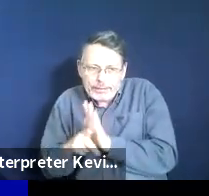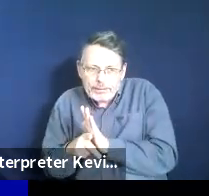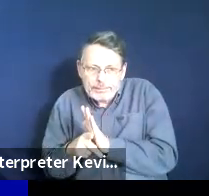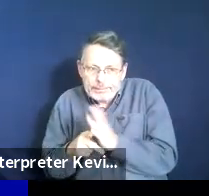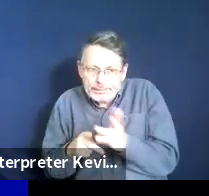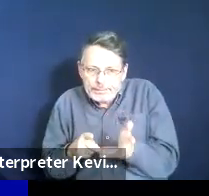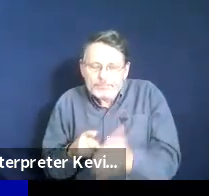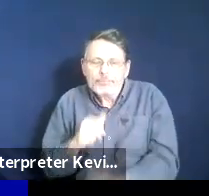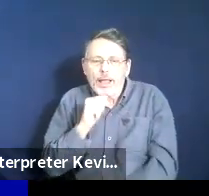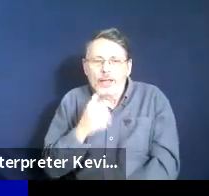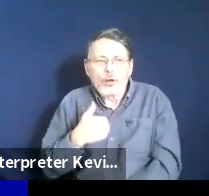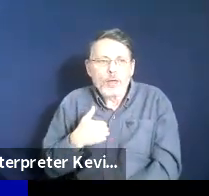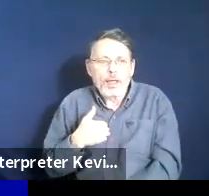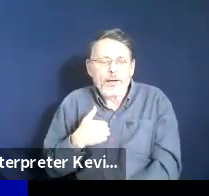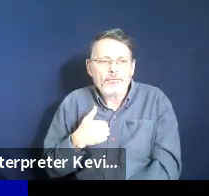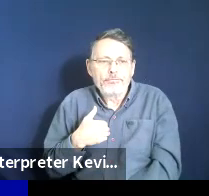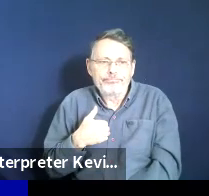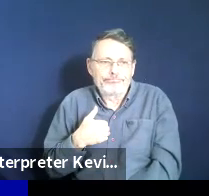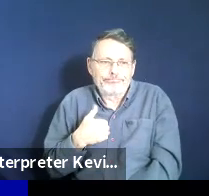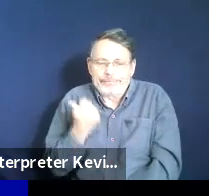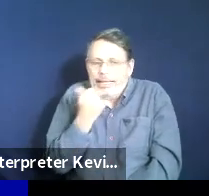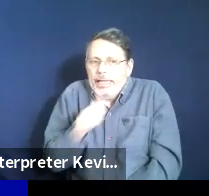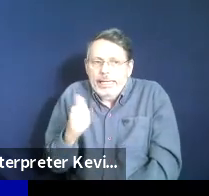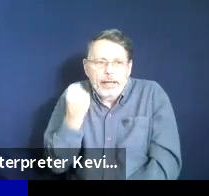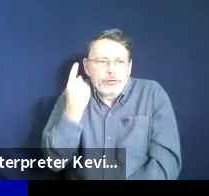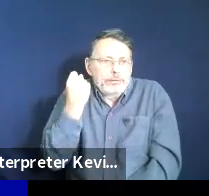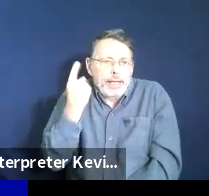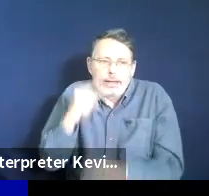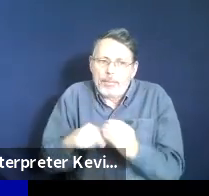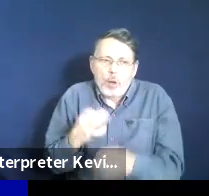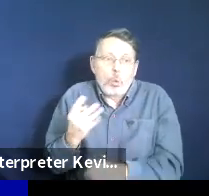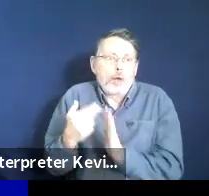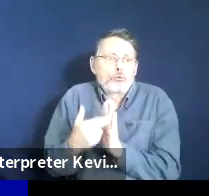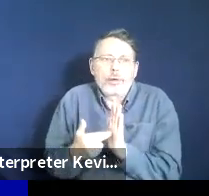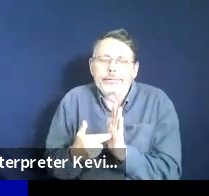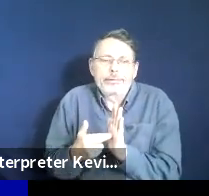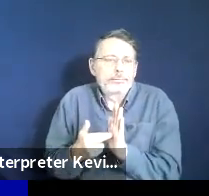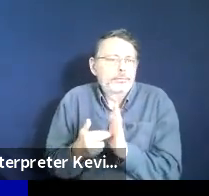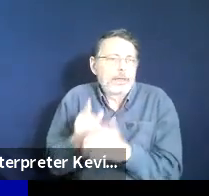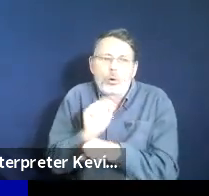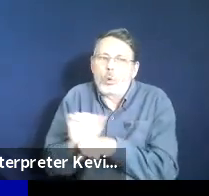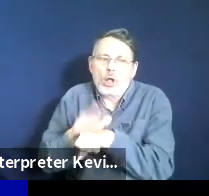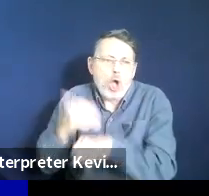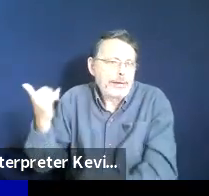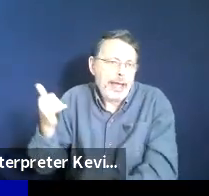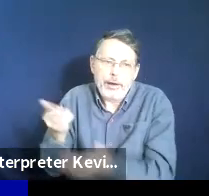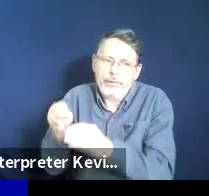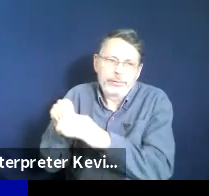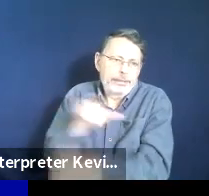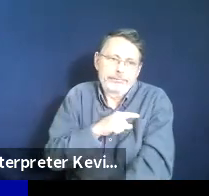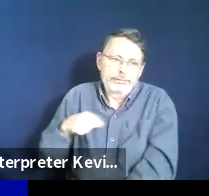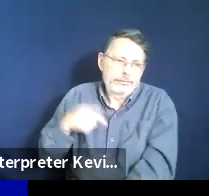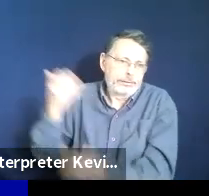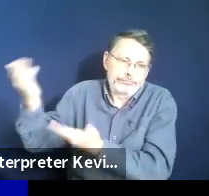I don't have insight into what regulations they're working on. But if